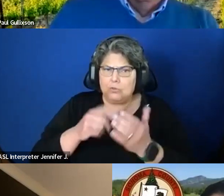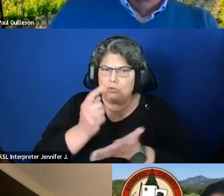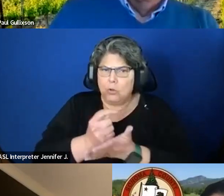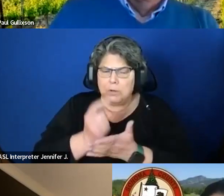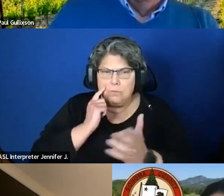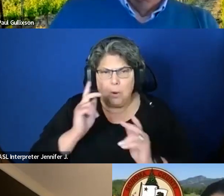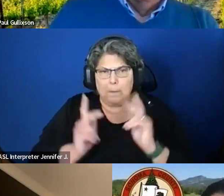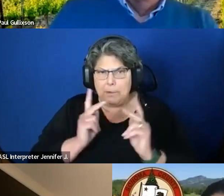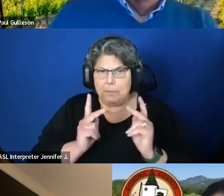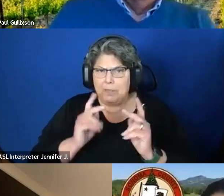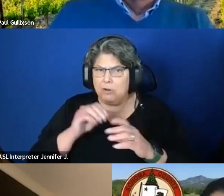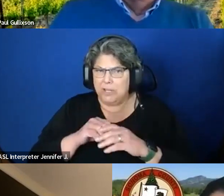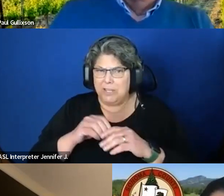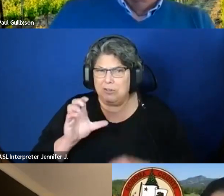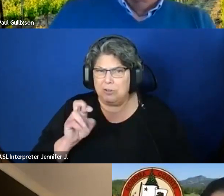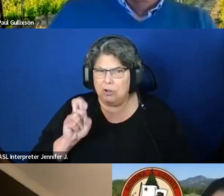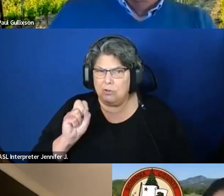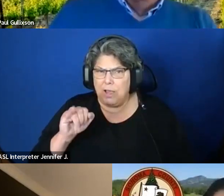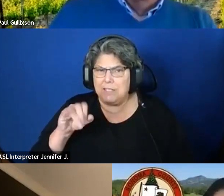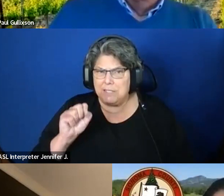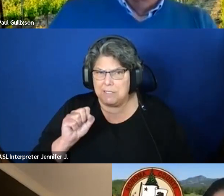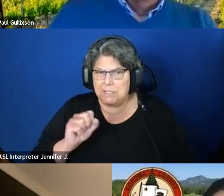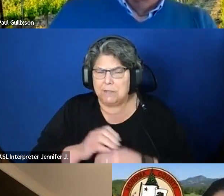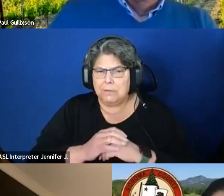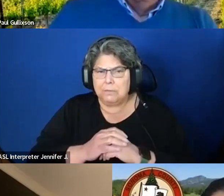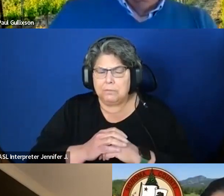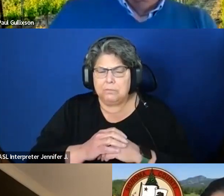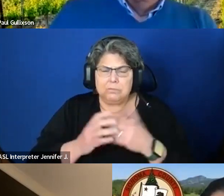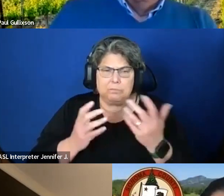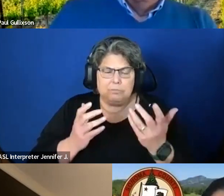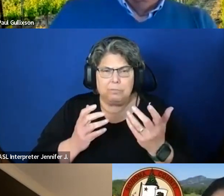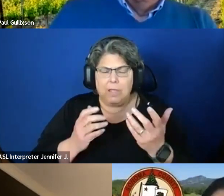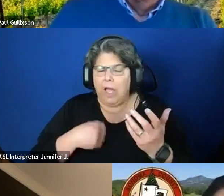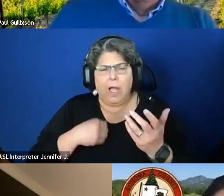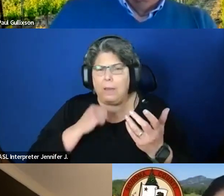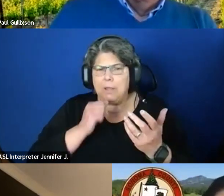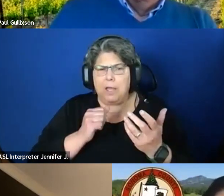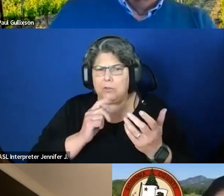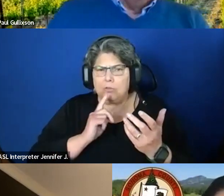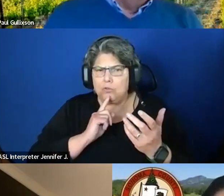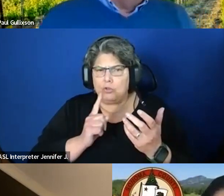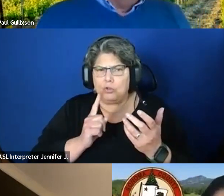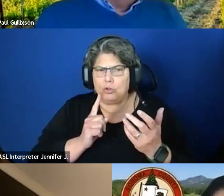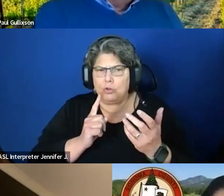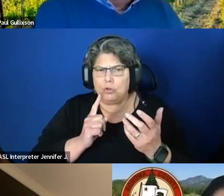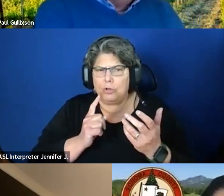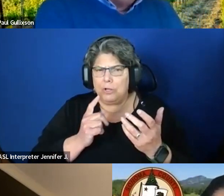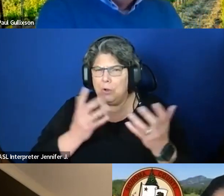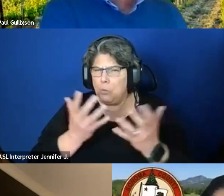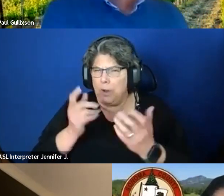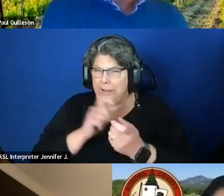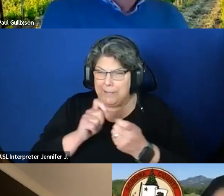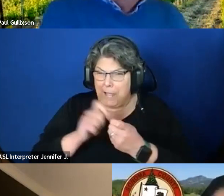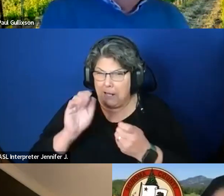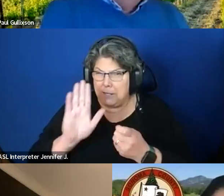individuals who are in crisis. So with respect to, I'm not certain what the question